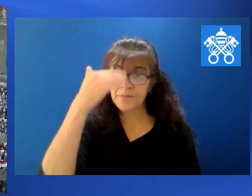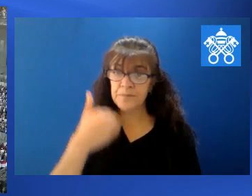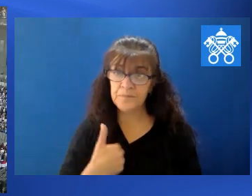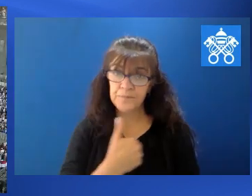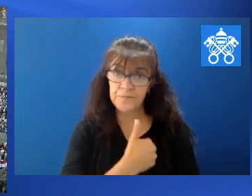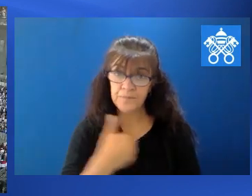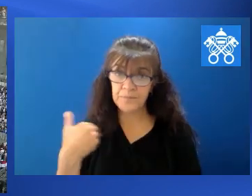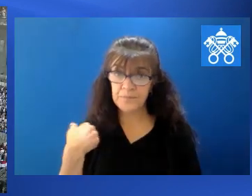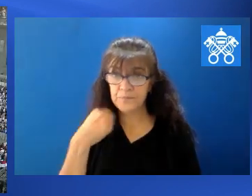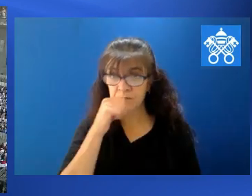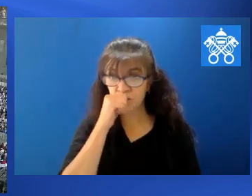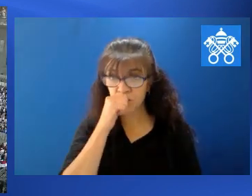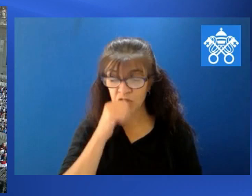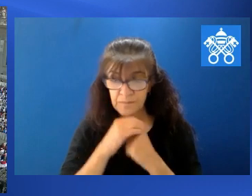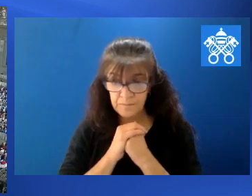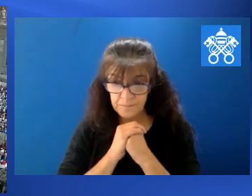Amen.